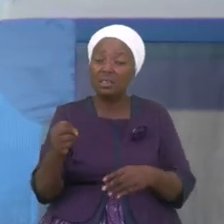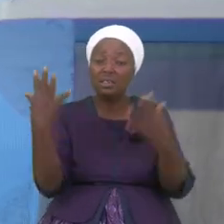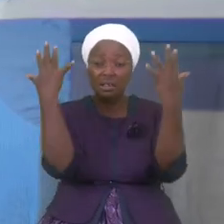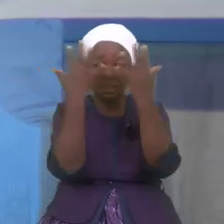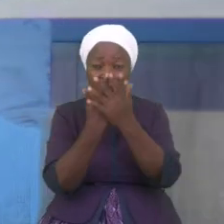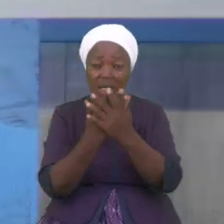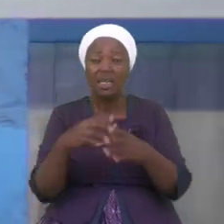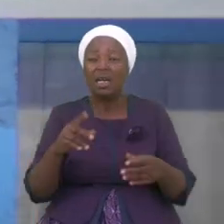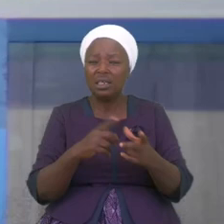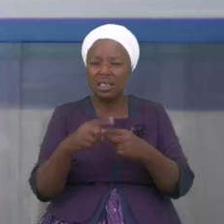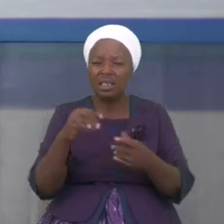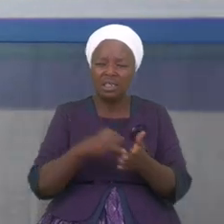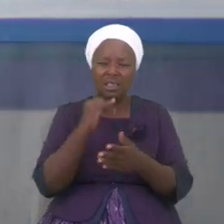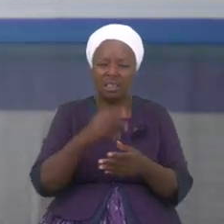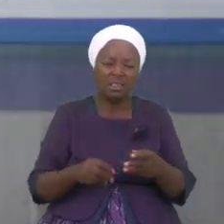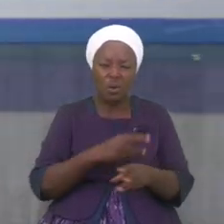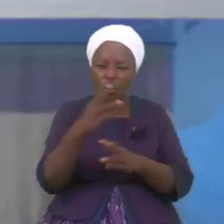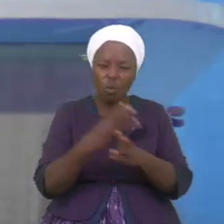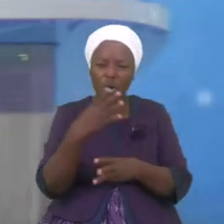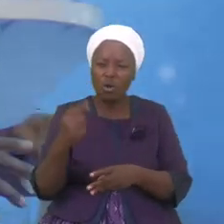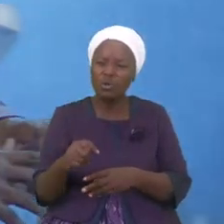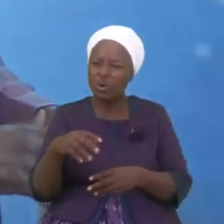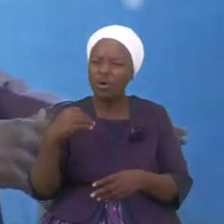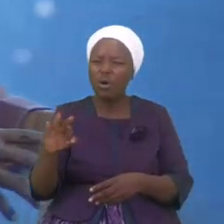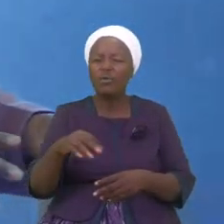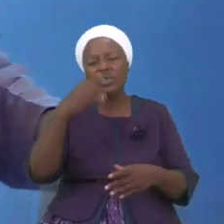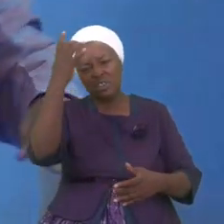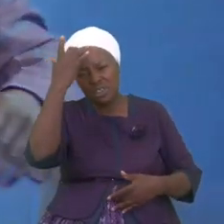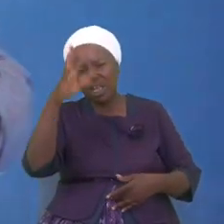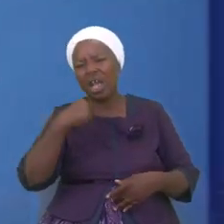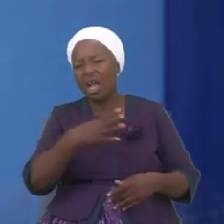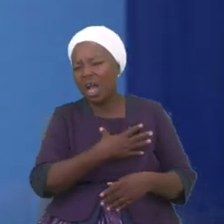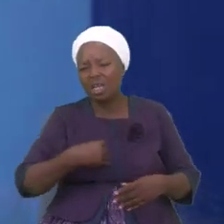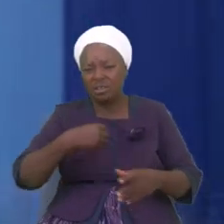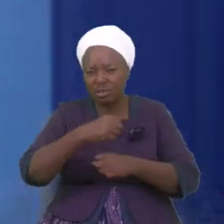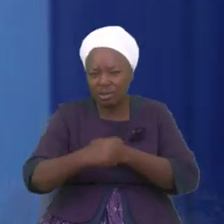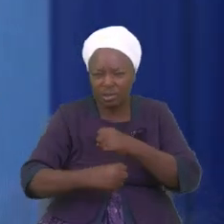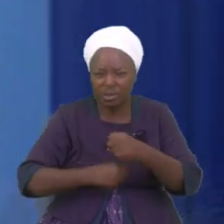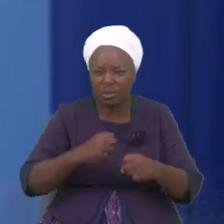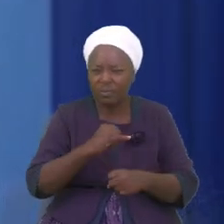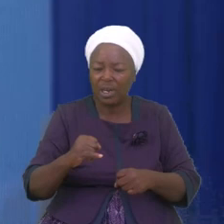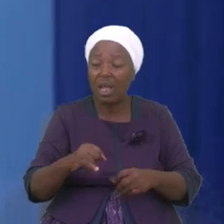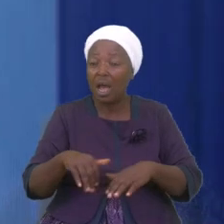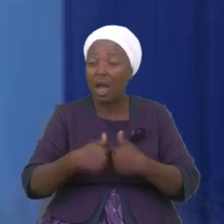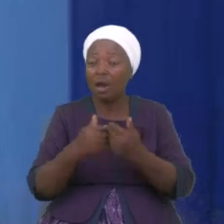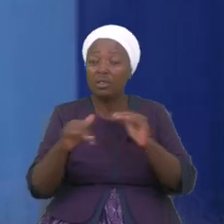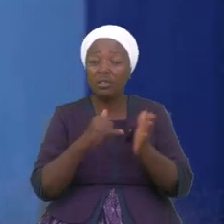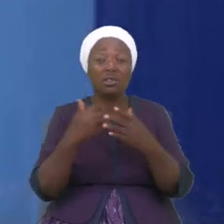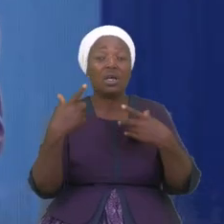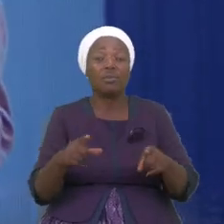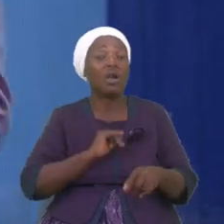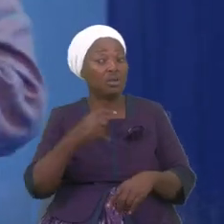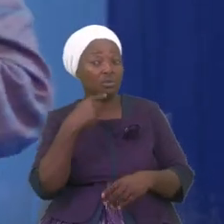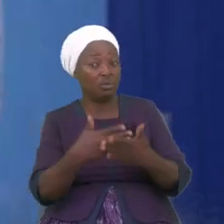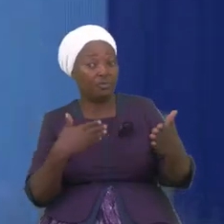The world of what? The world of sickness and suffering. How did that happen? I told you already